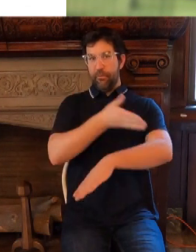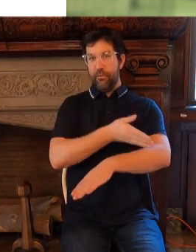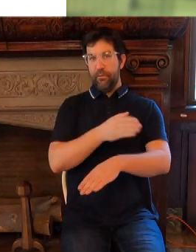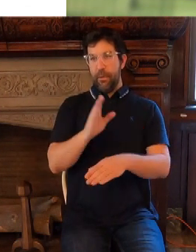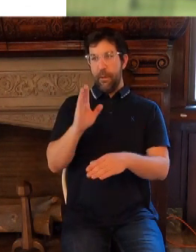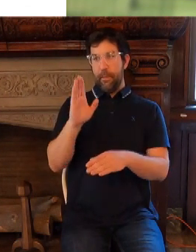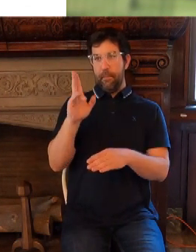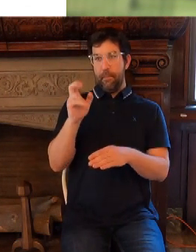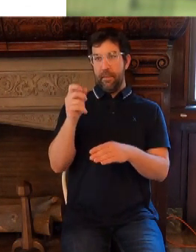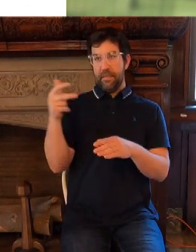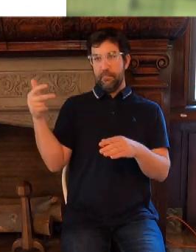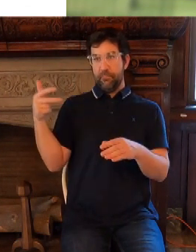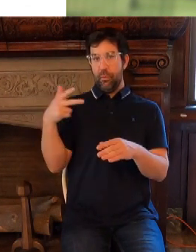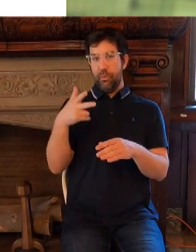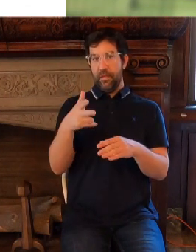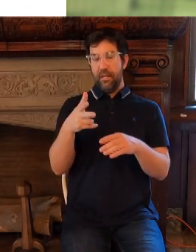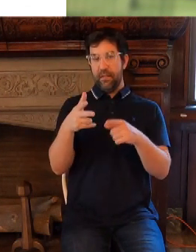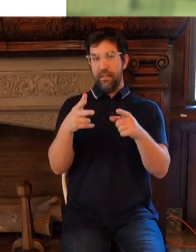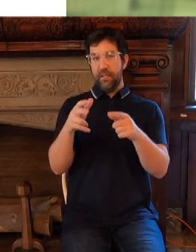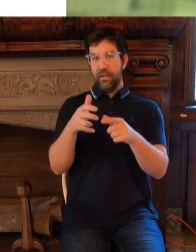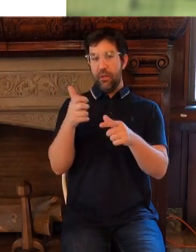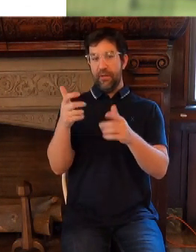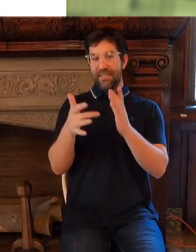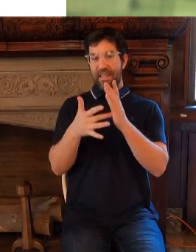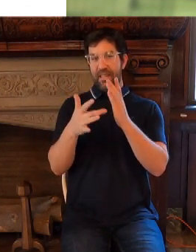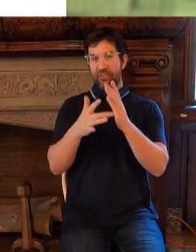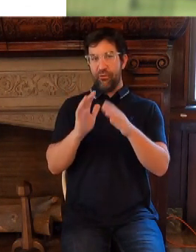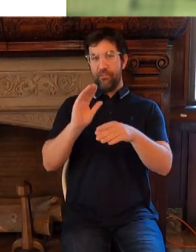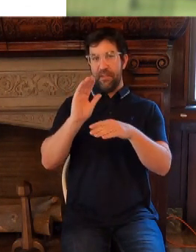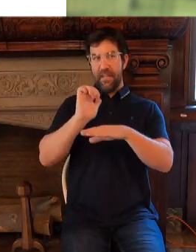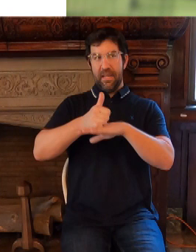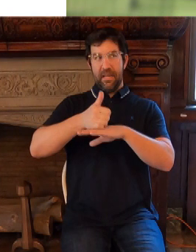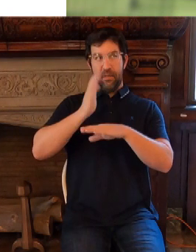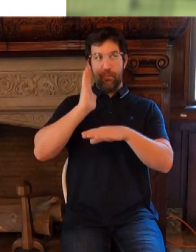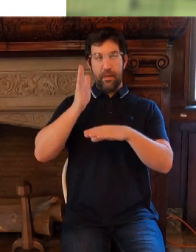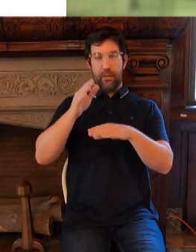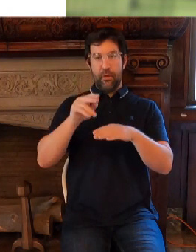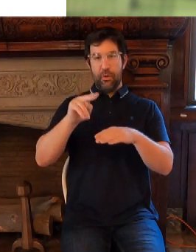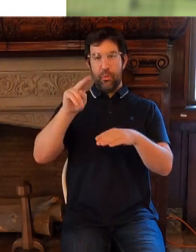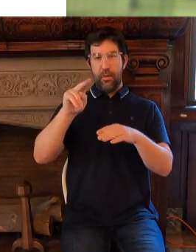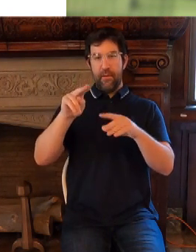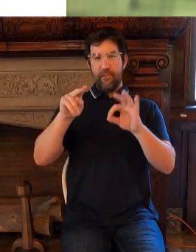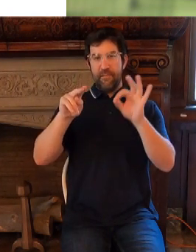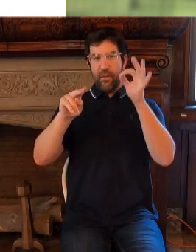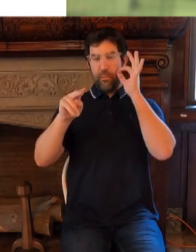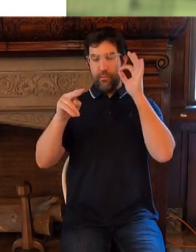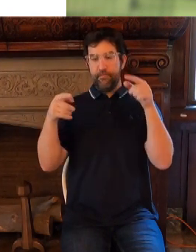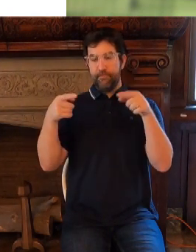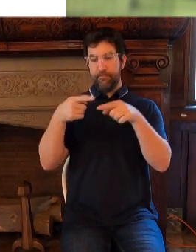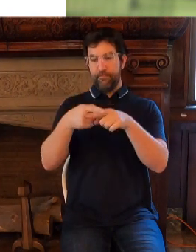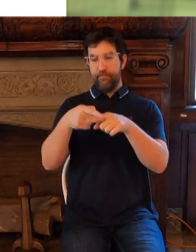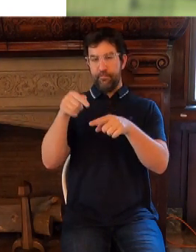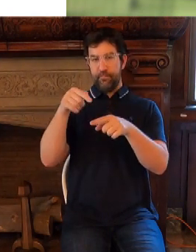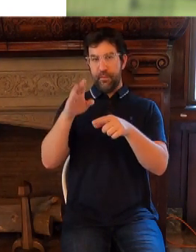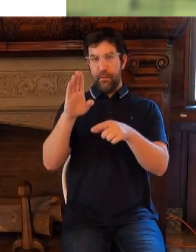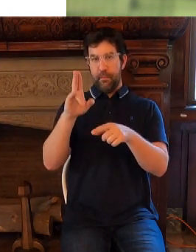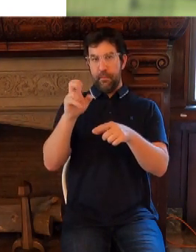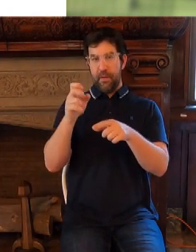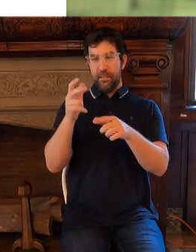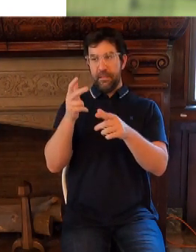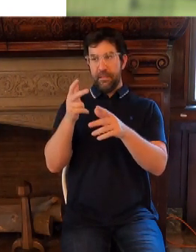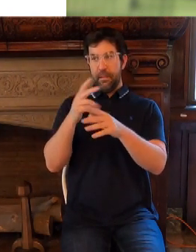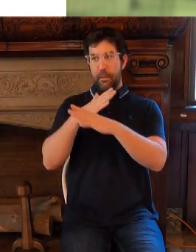Bus pullouts and queue jumping technology will also be implemented at North and Federal. That's to reduce bus